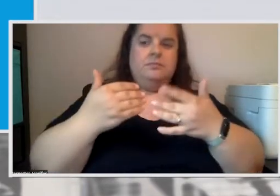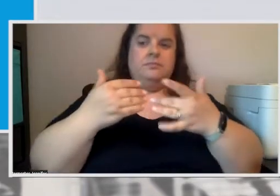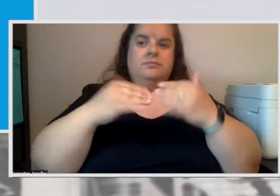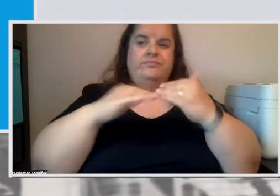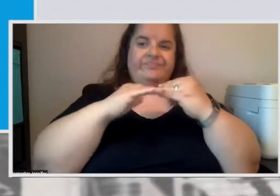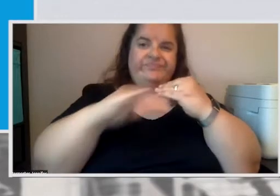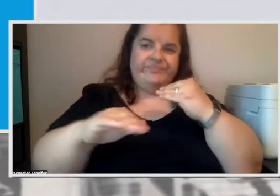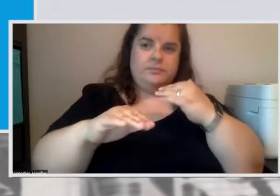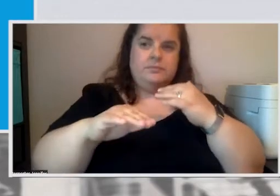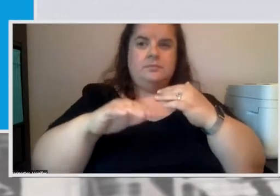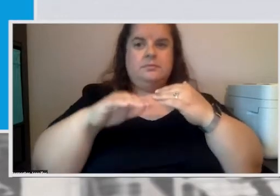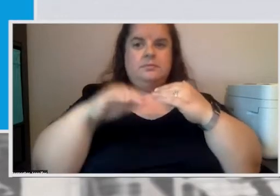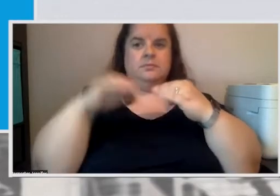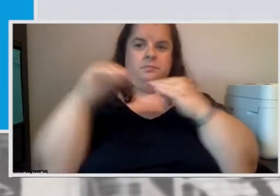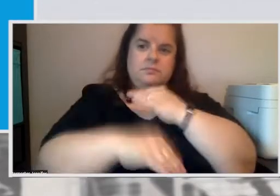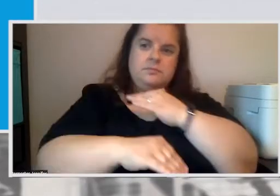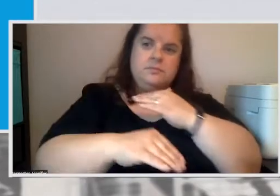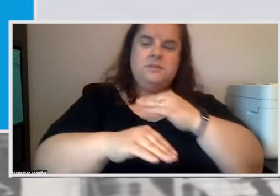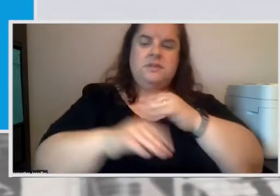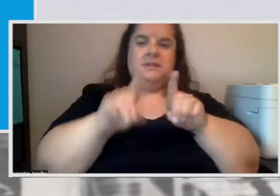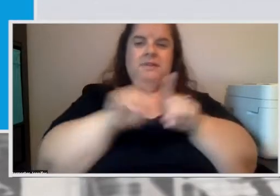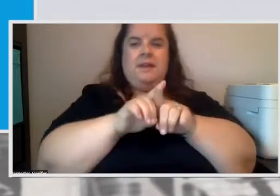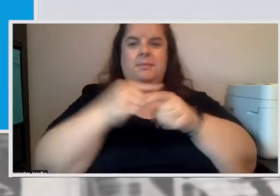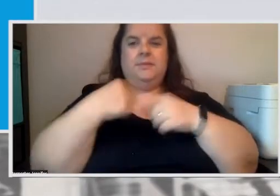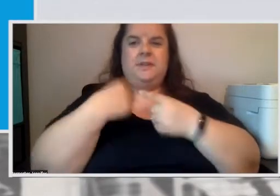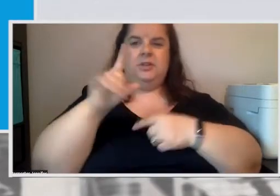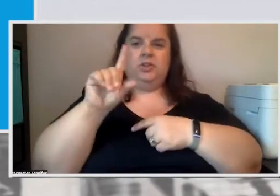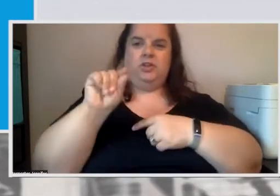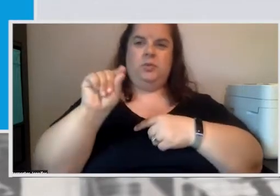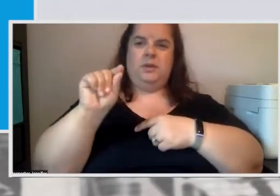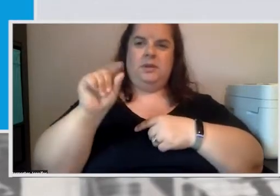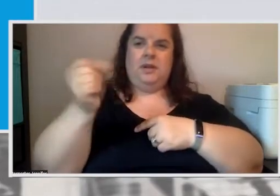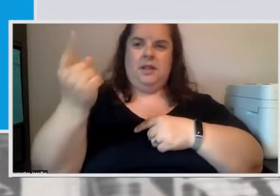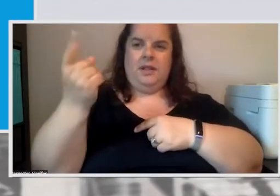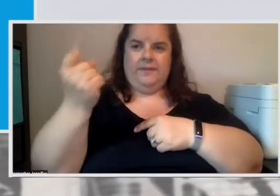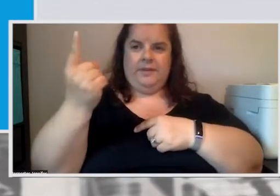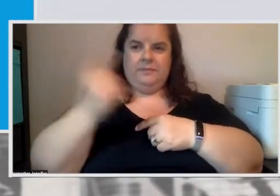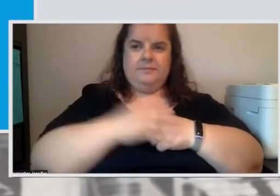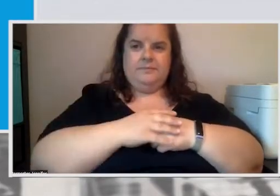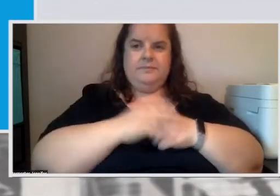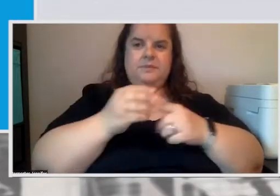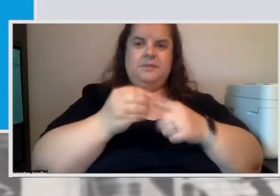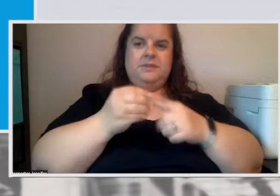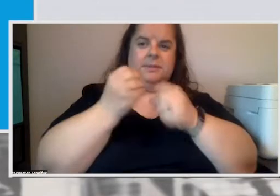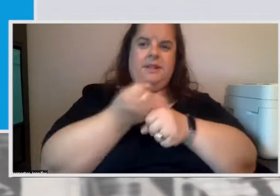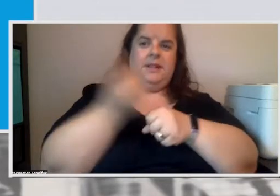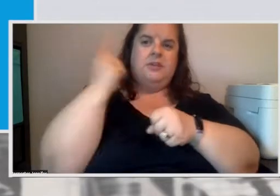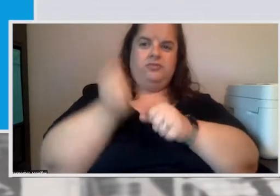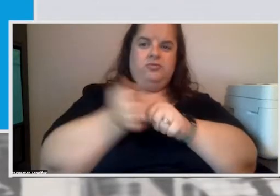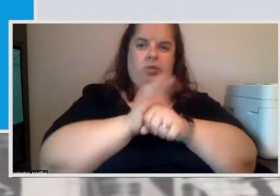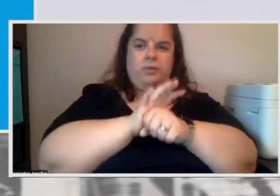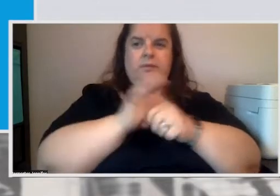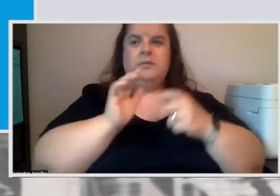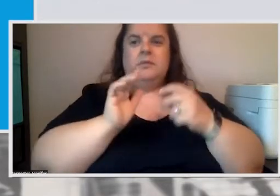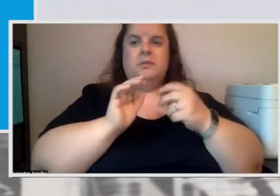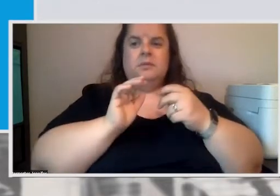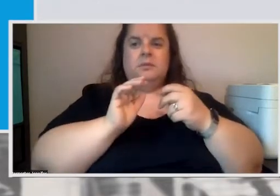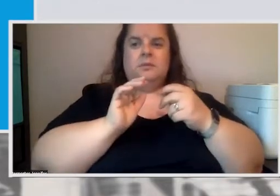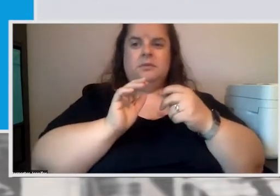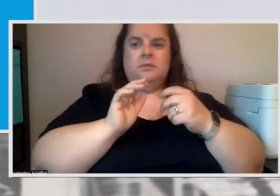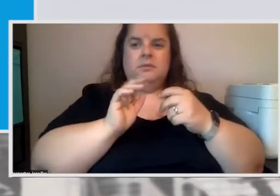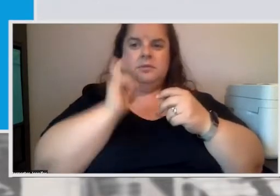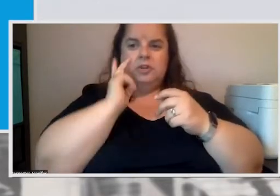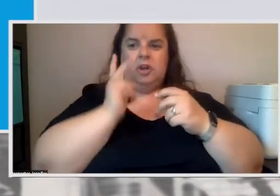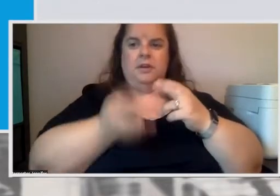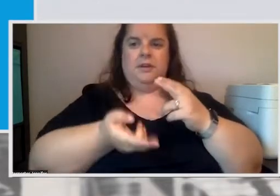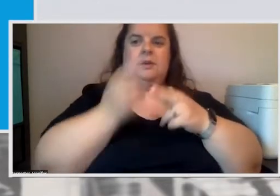roughly the same as it's been since probably about 2011, except for last year during coronavirus. So we saw a bump up, and then it's kind